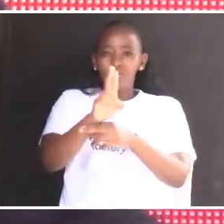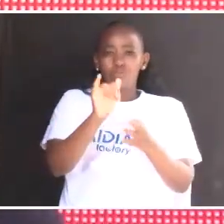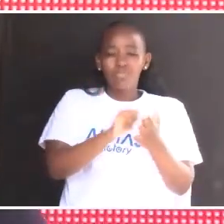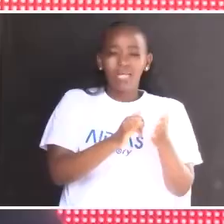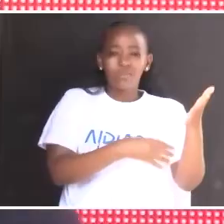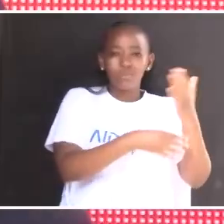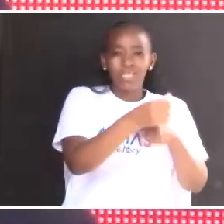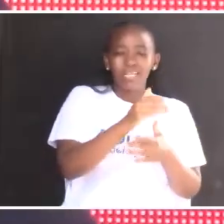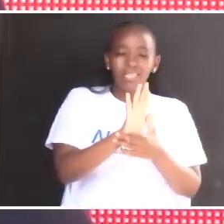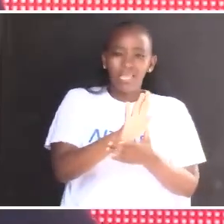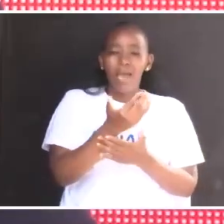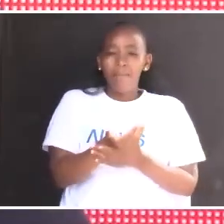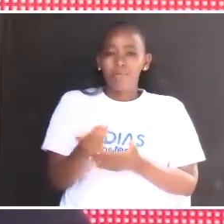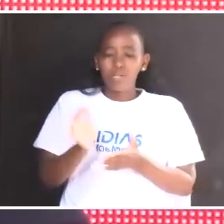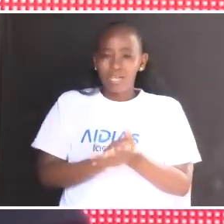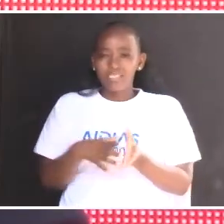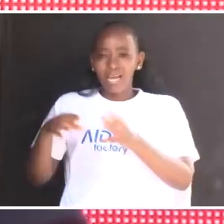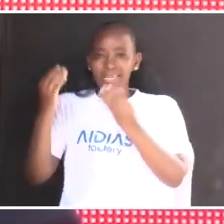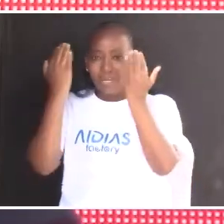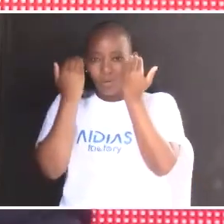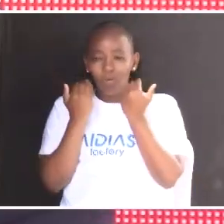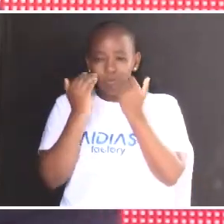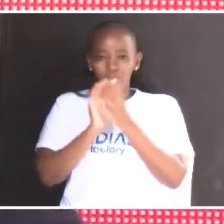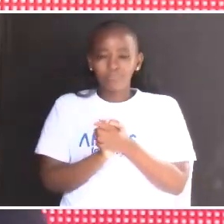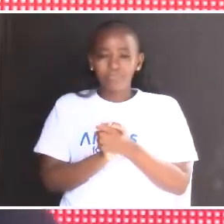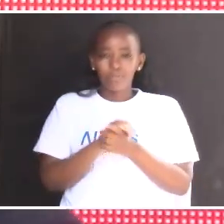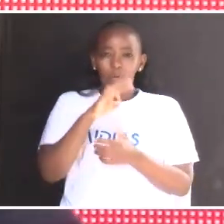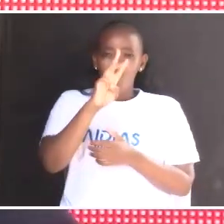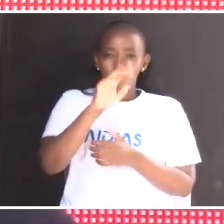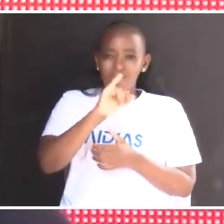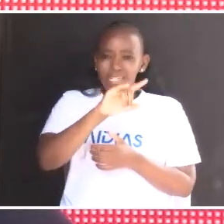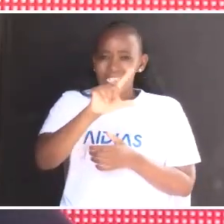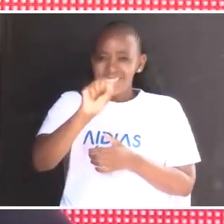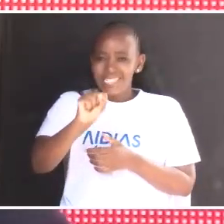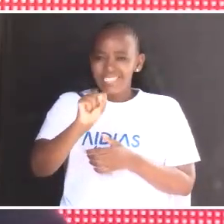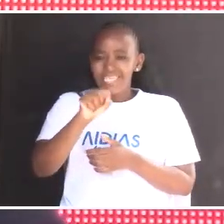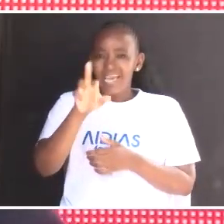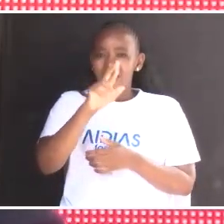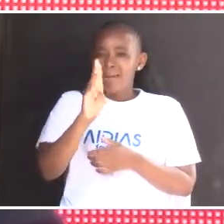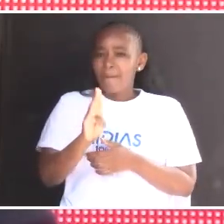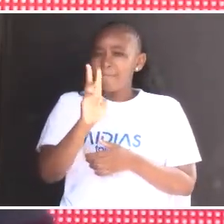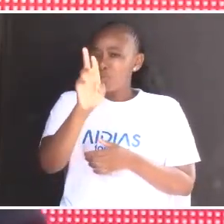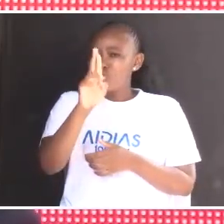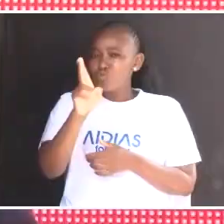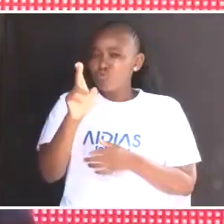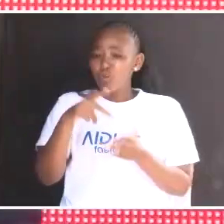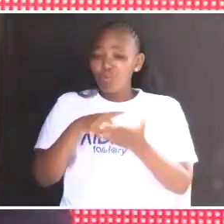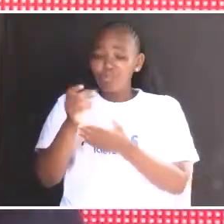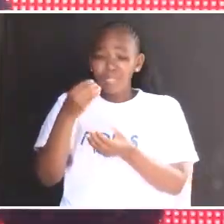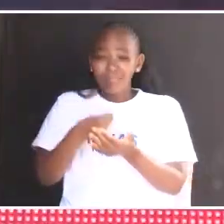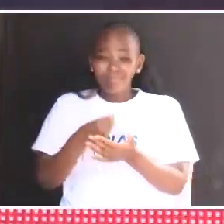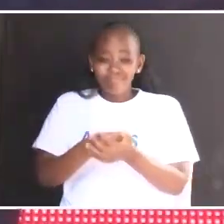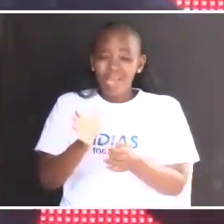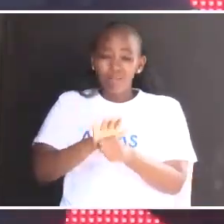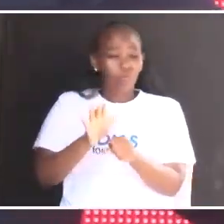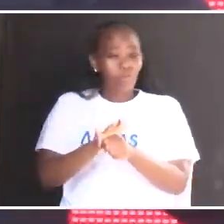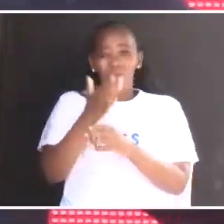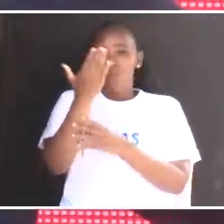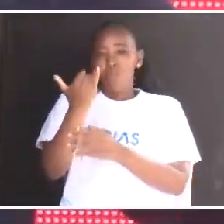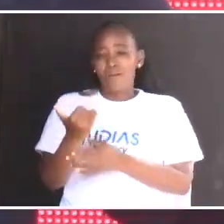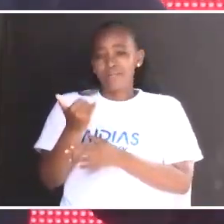selling their products. And he went to court, Willis Raburo. And was paid a lot of money, millions of money, because